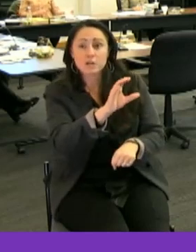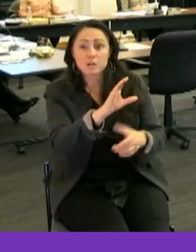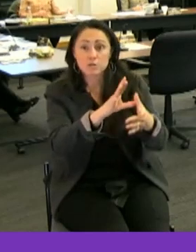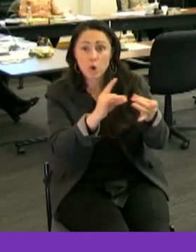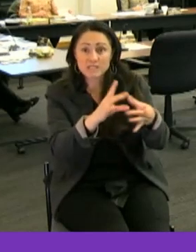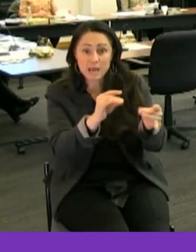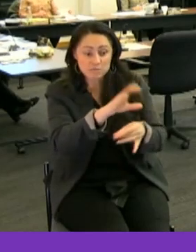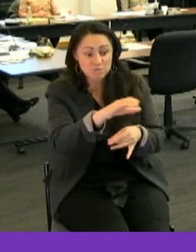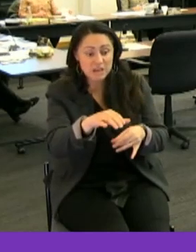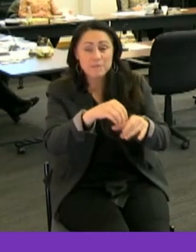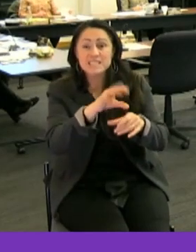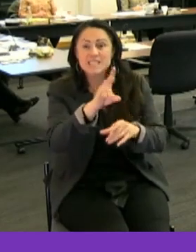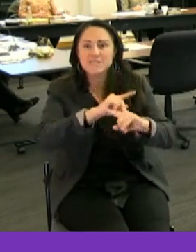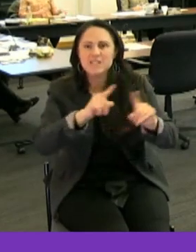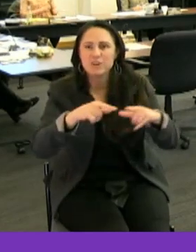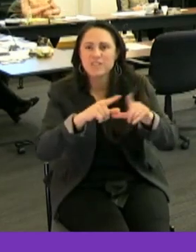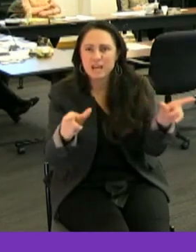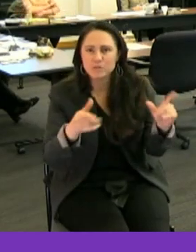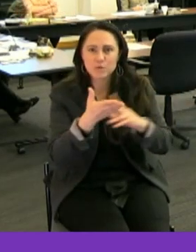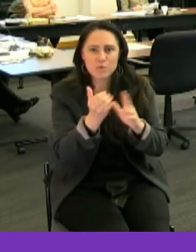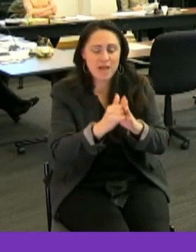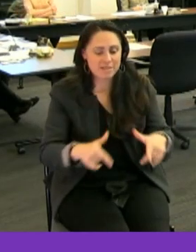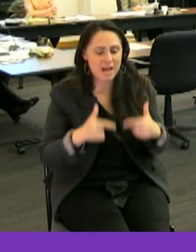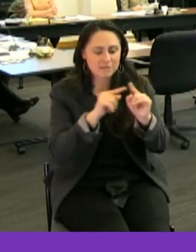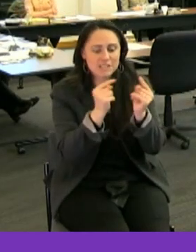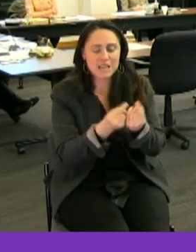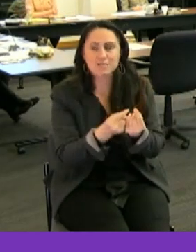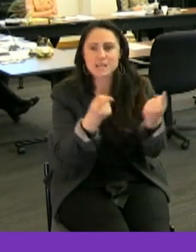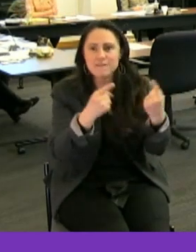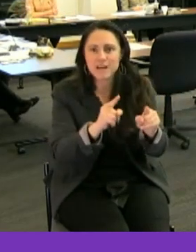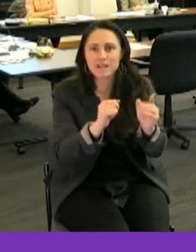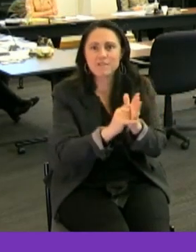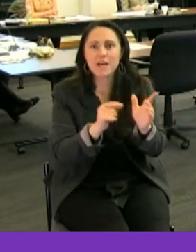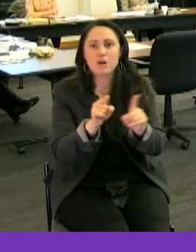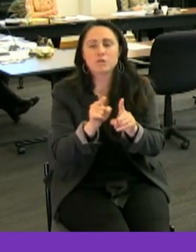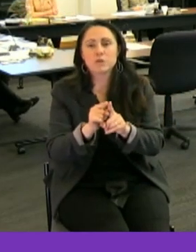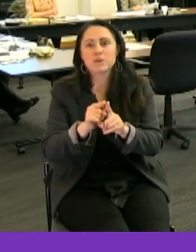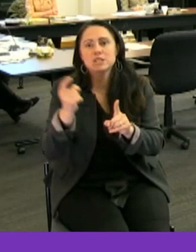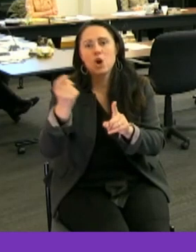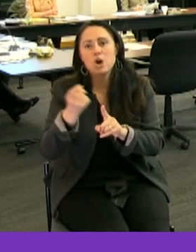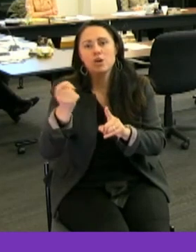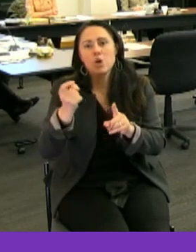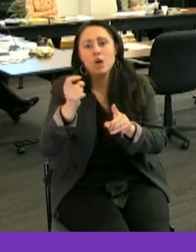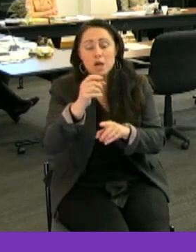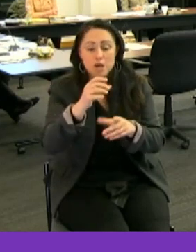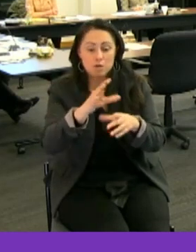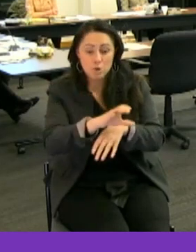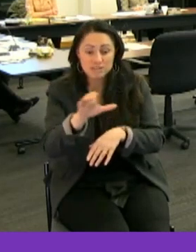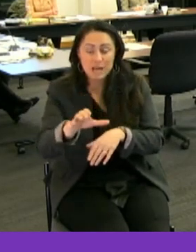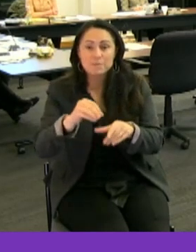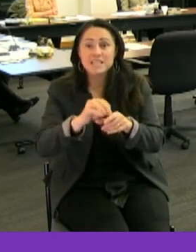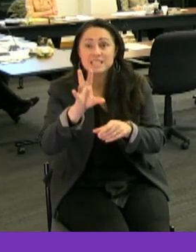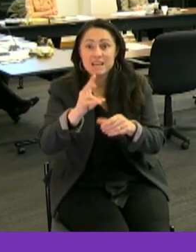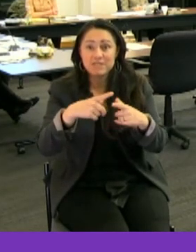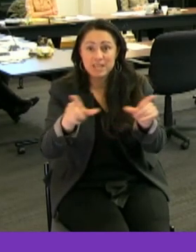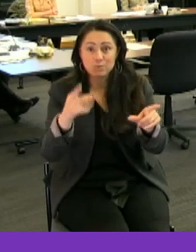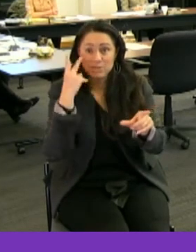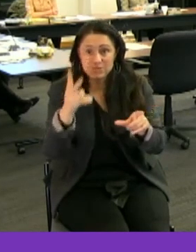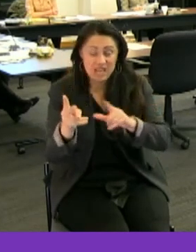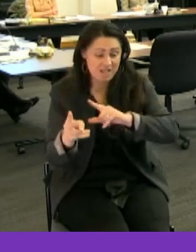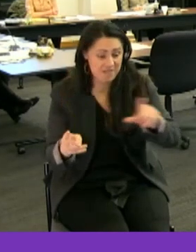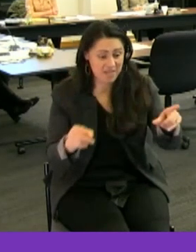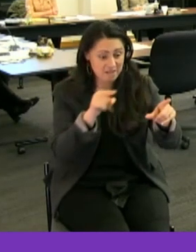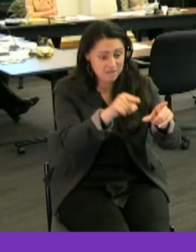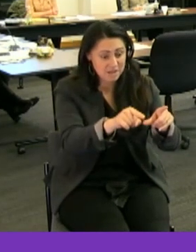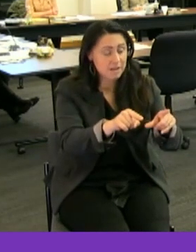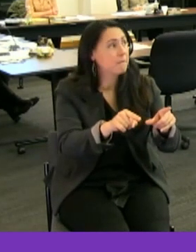live Teams event that is auto closed captioned in the 7 languages that you see there along the left.